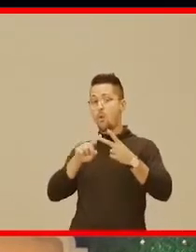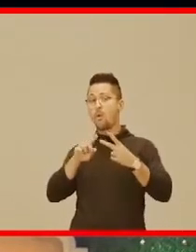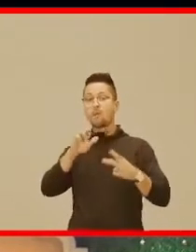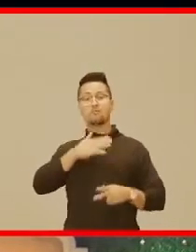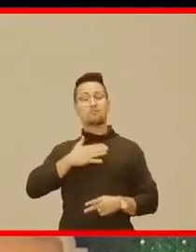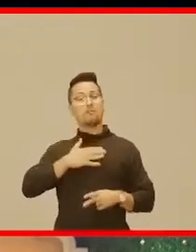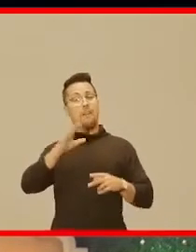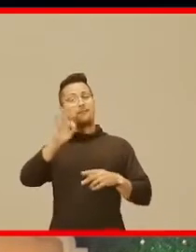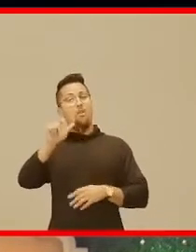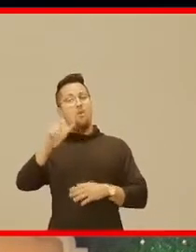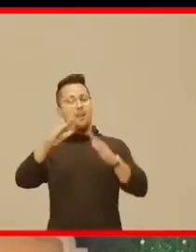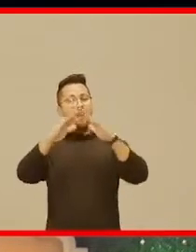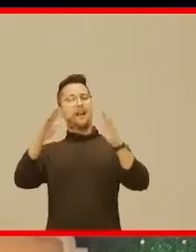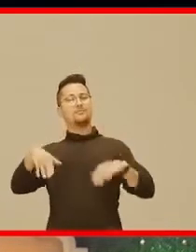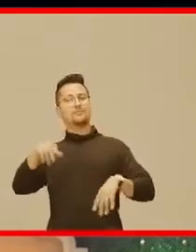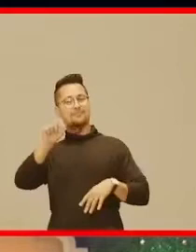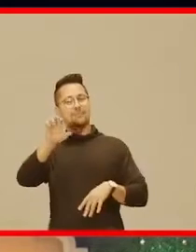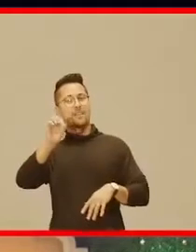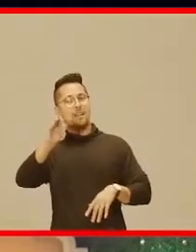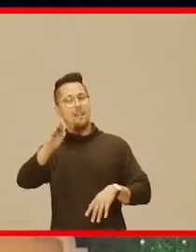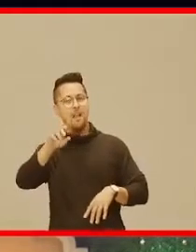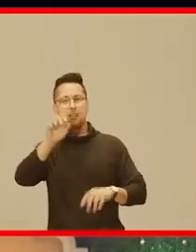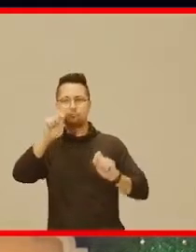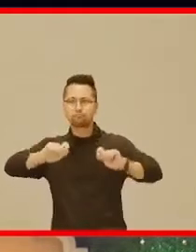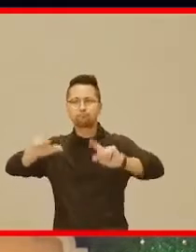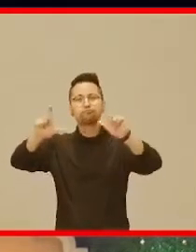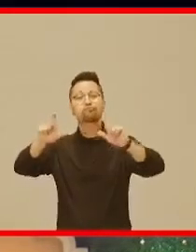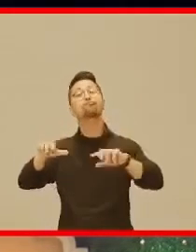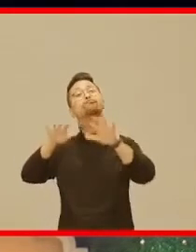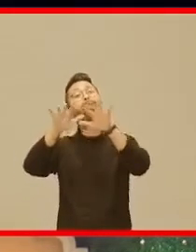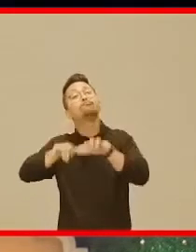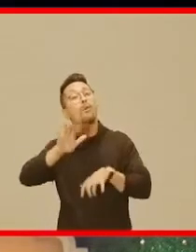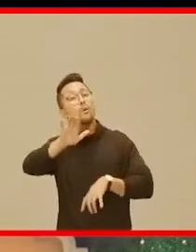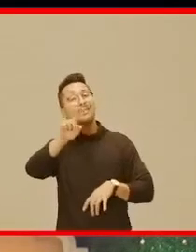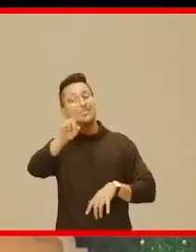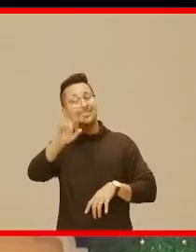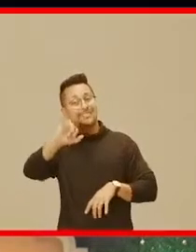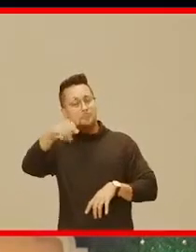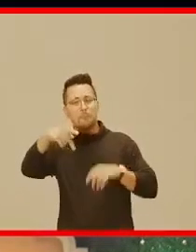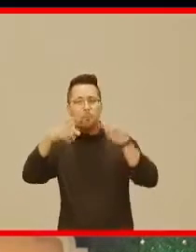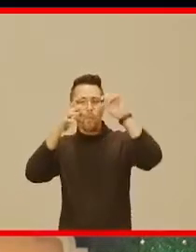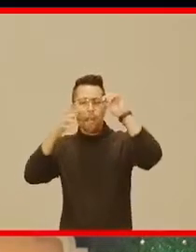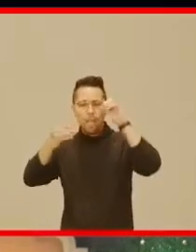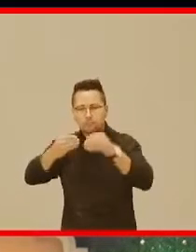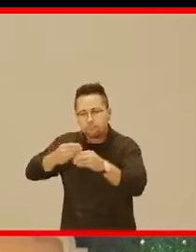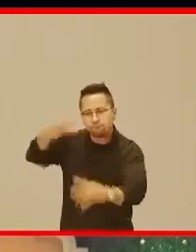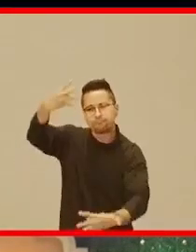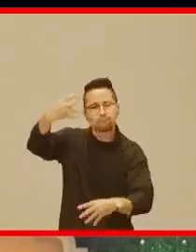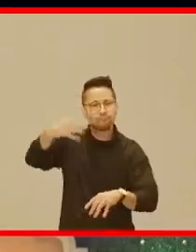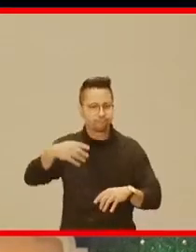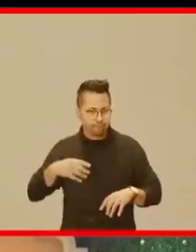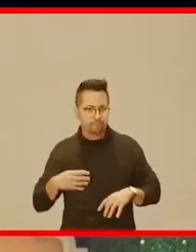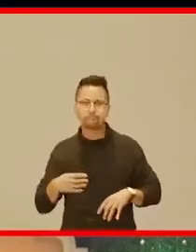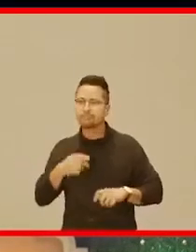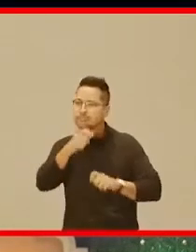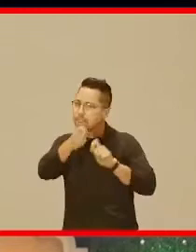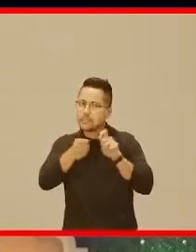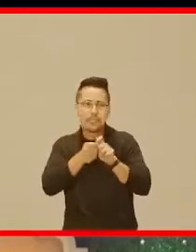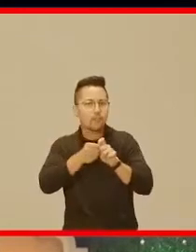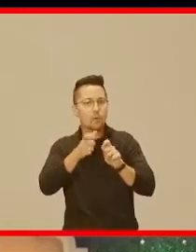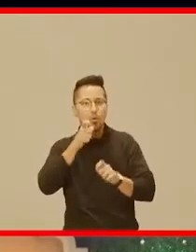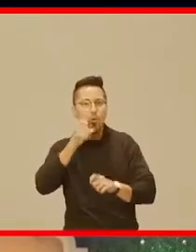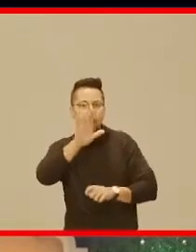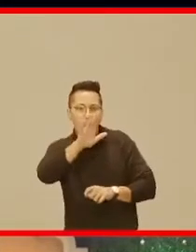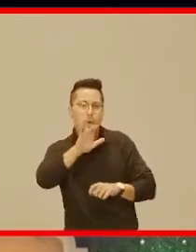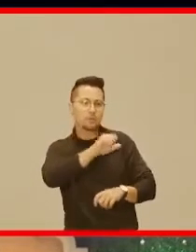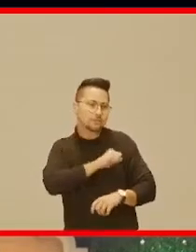myfloridahouse.com, you can put in your zip code, and they'll tell you everybody, the myflorida.com website will tell you exactly who your state